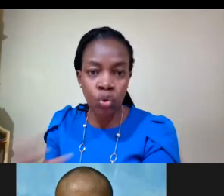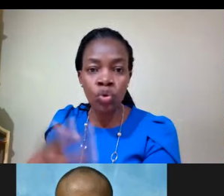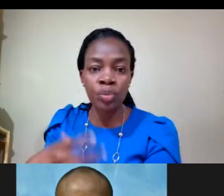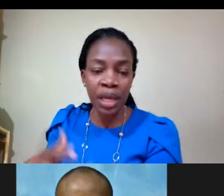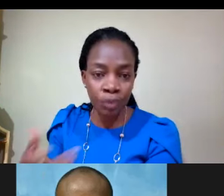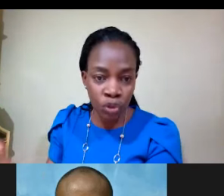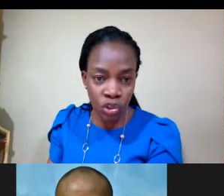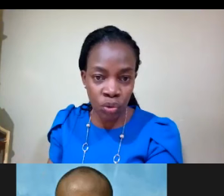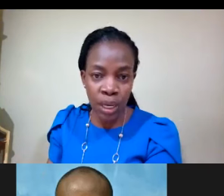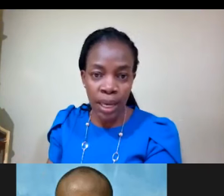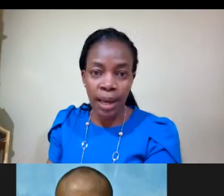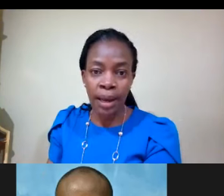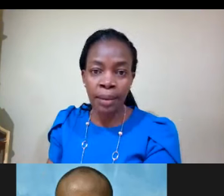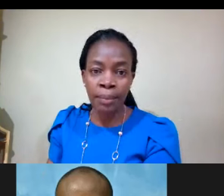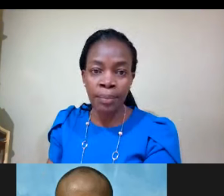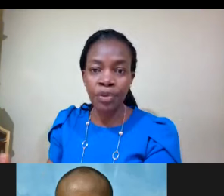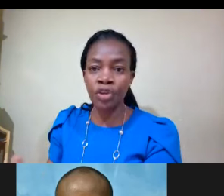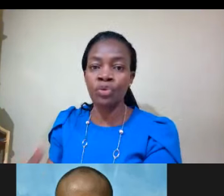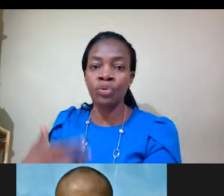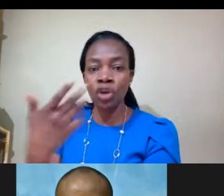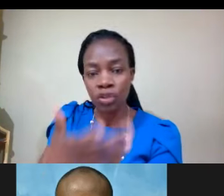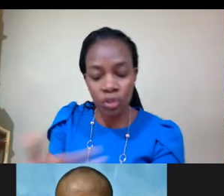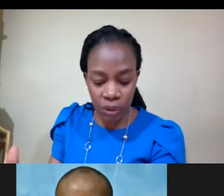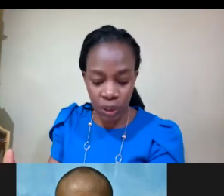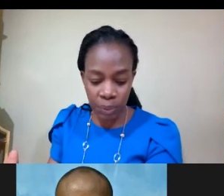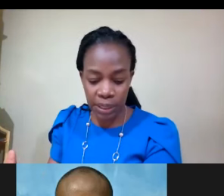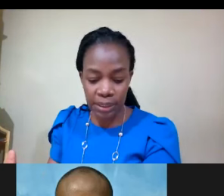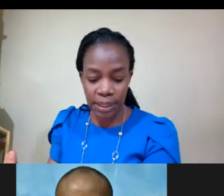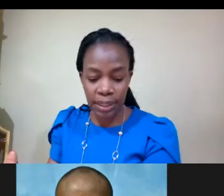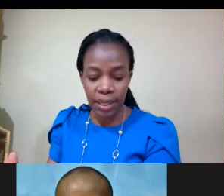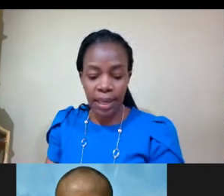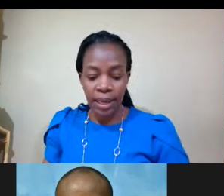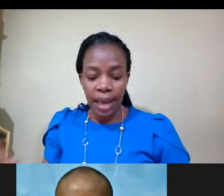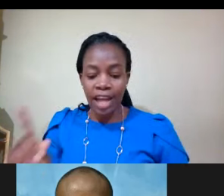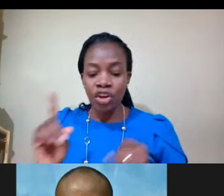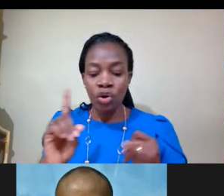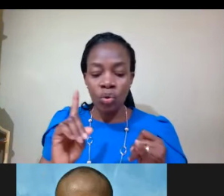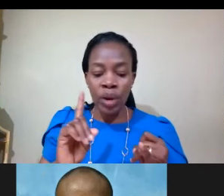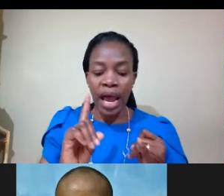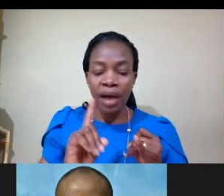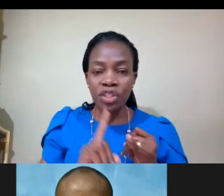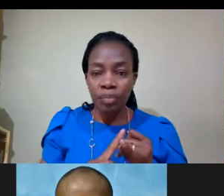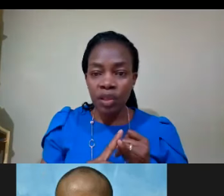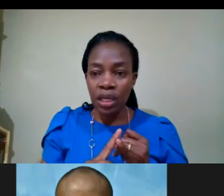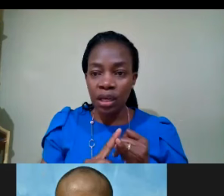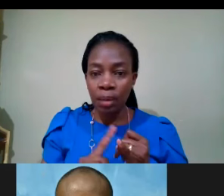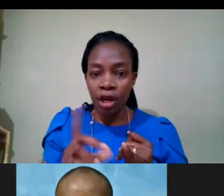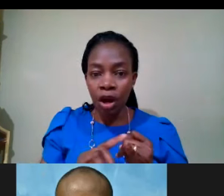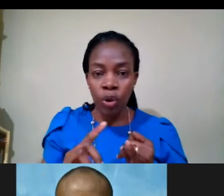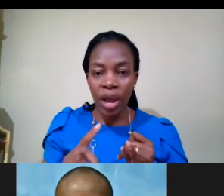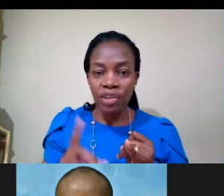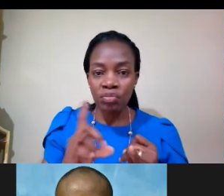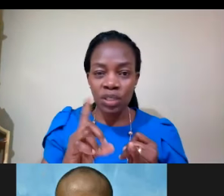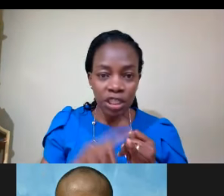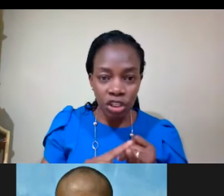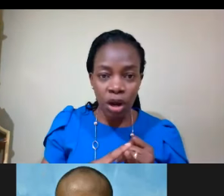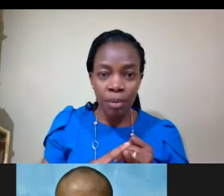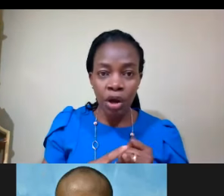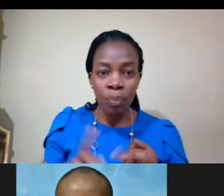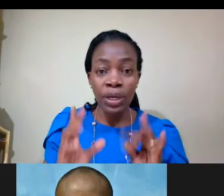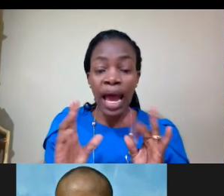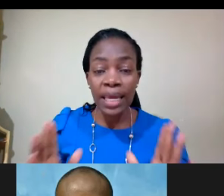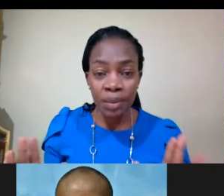persons who would be able to, you know, talk to those topics. I know we have something coming up. We have a